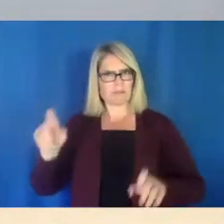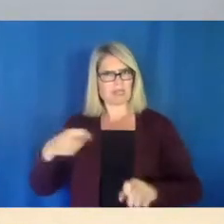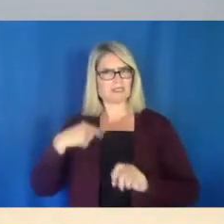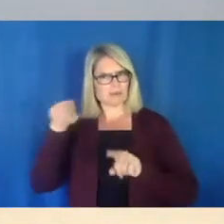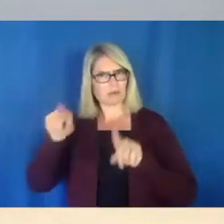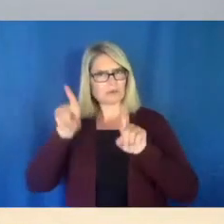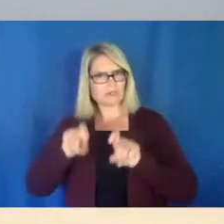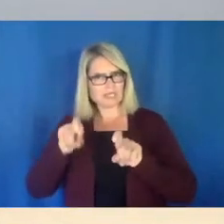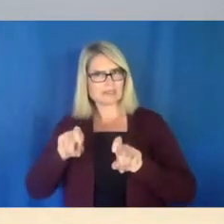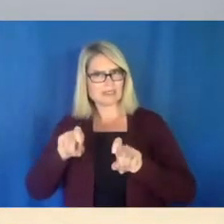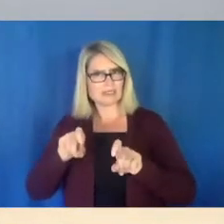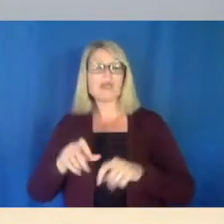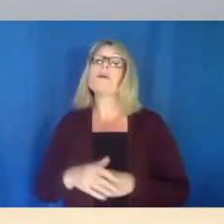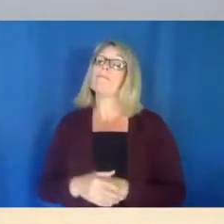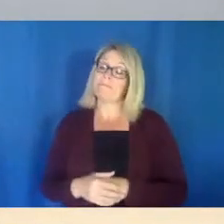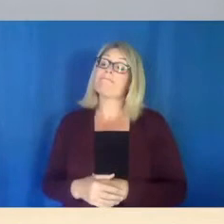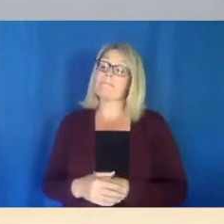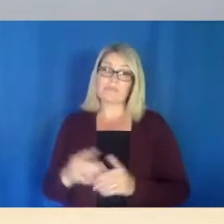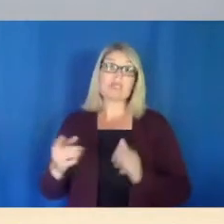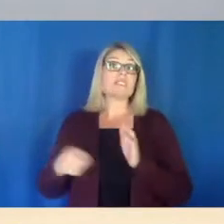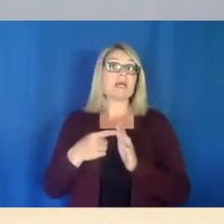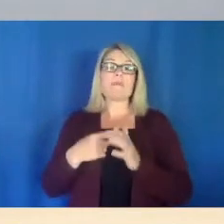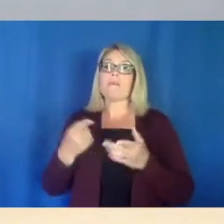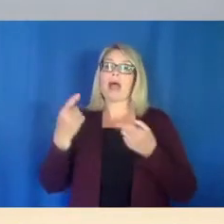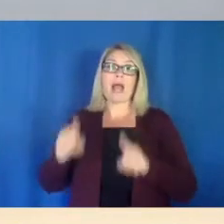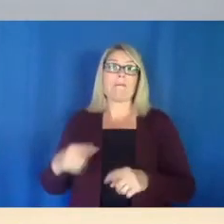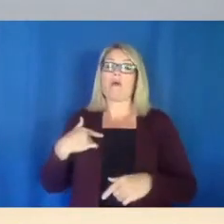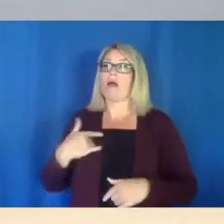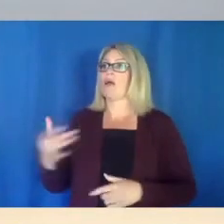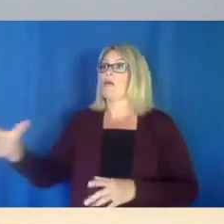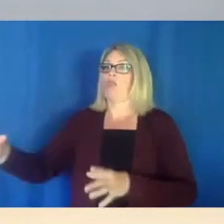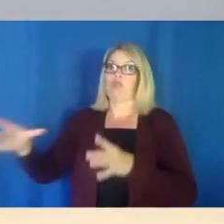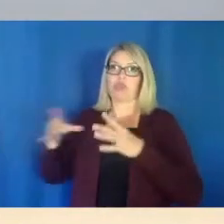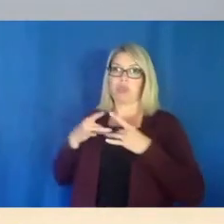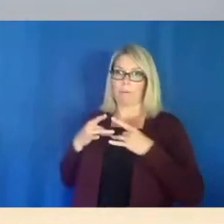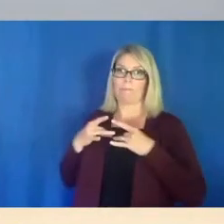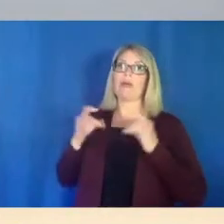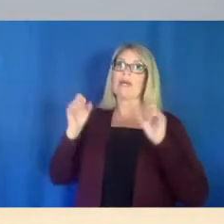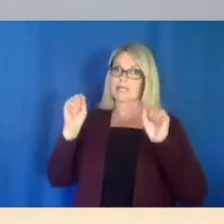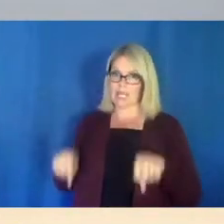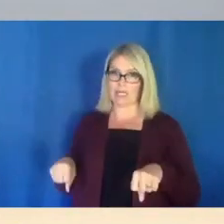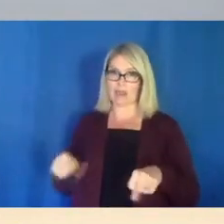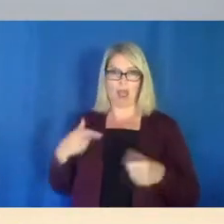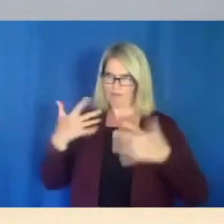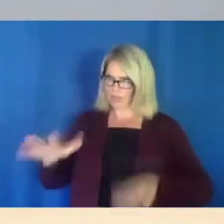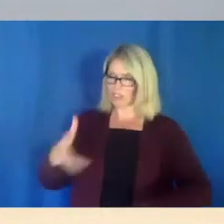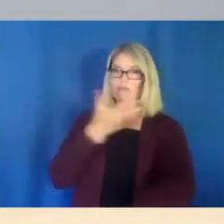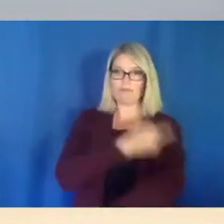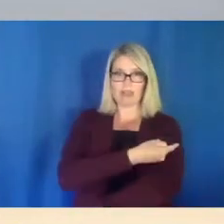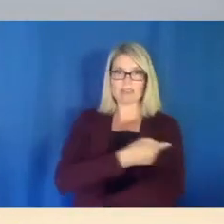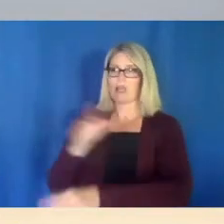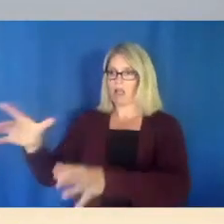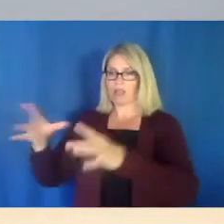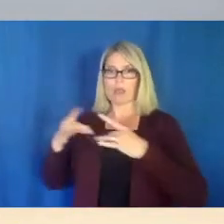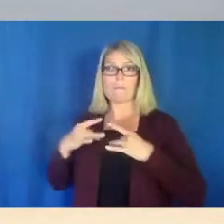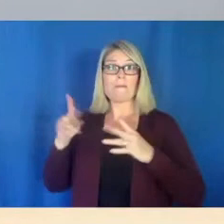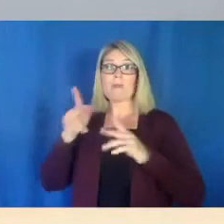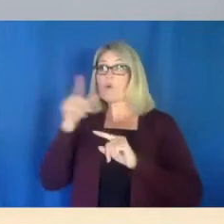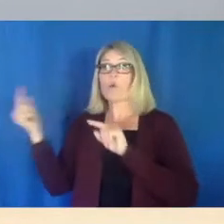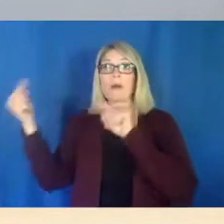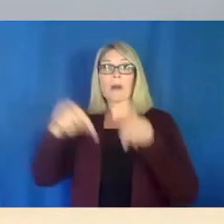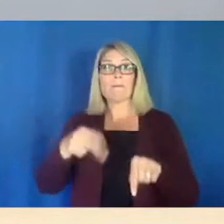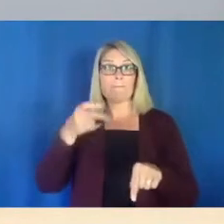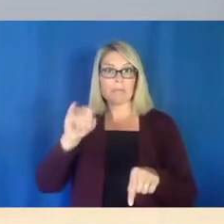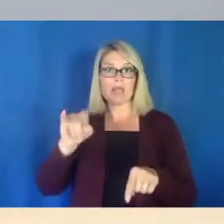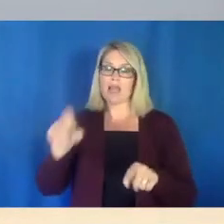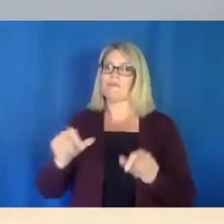risk that a vaccinated person can carry and transmit COVID-19. For this reason, incoming travelers to PEI will continue